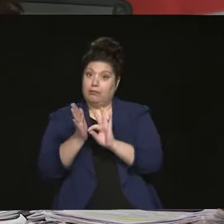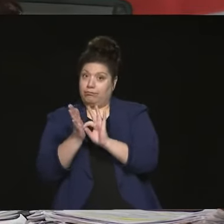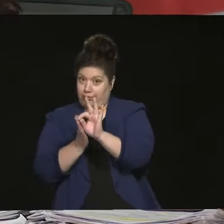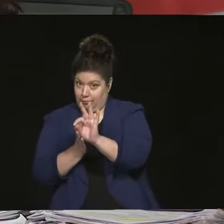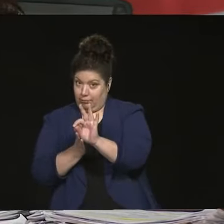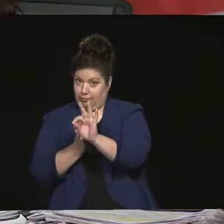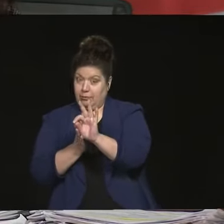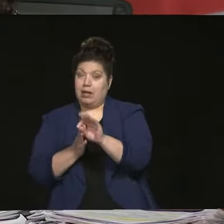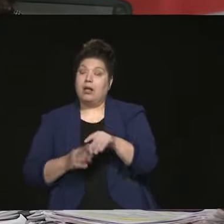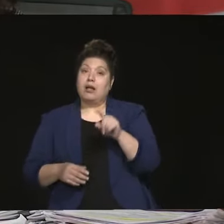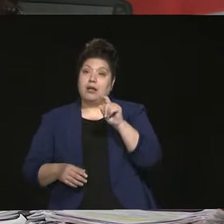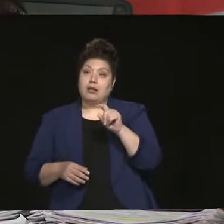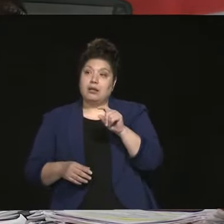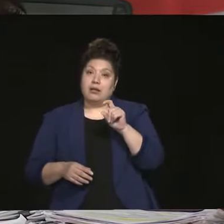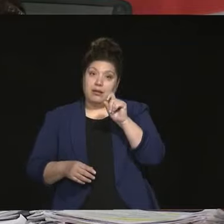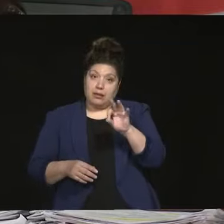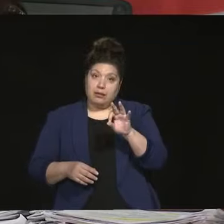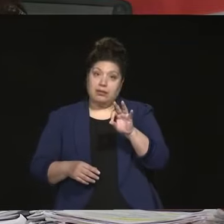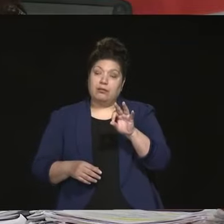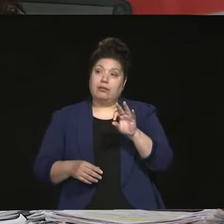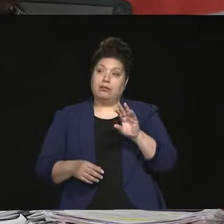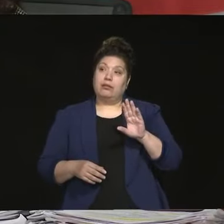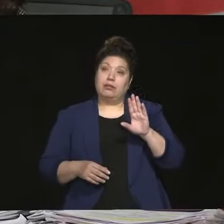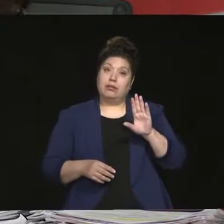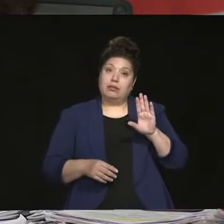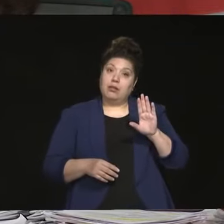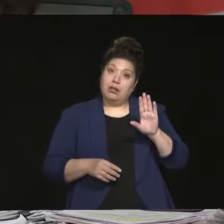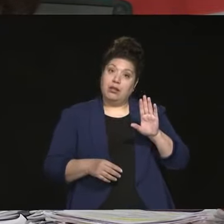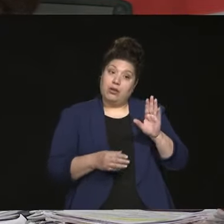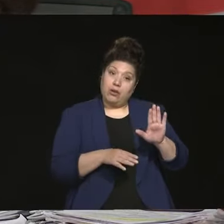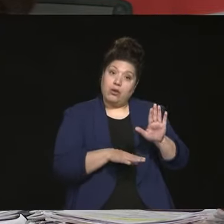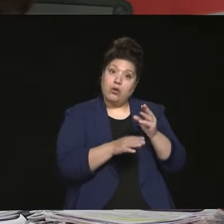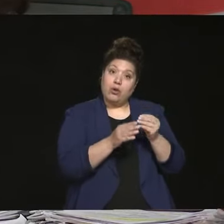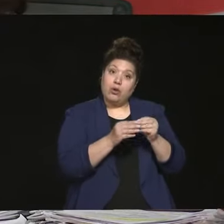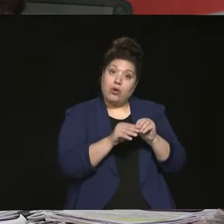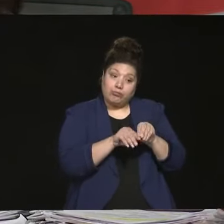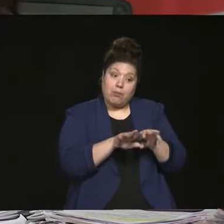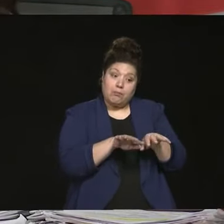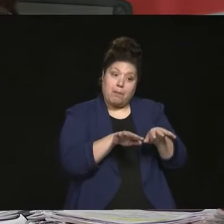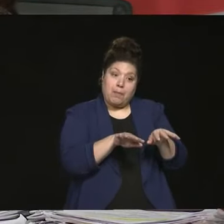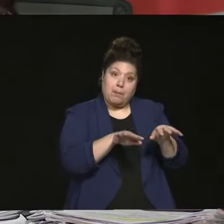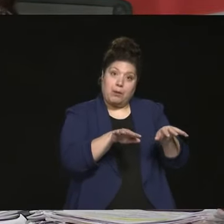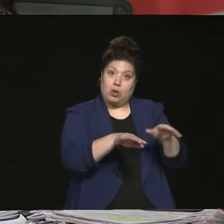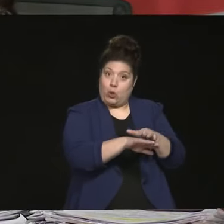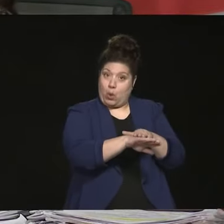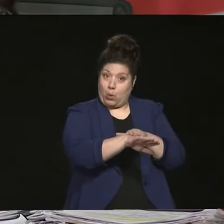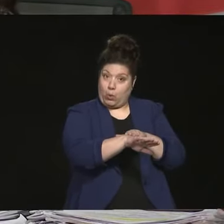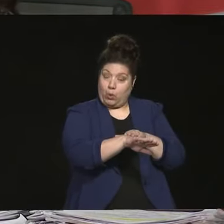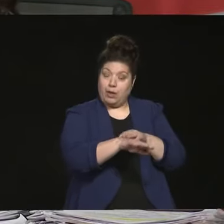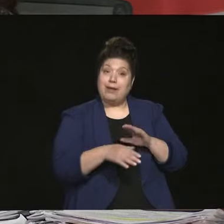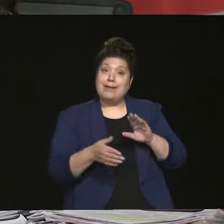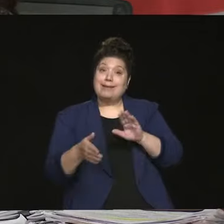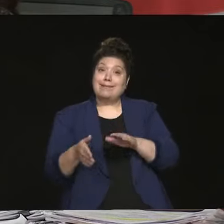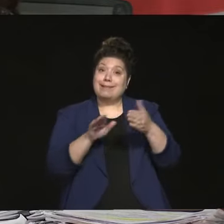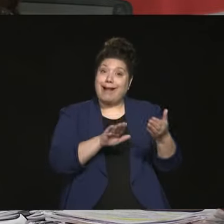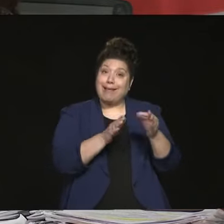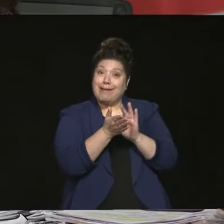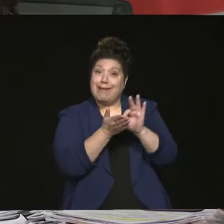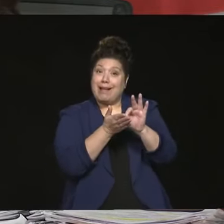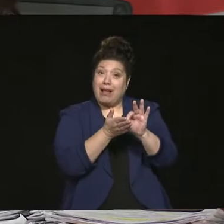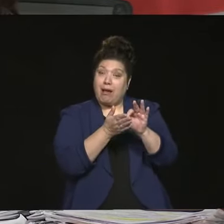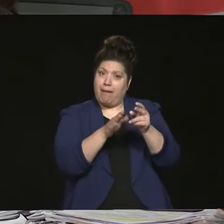slowing down, when the growth rate is slowing down, at the same time as the number of deaths are going up, that ratio is going